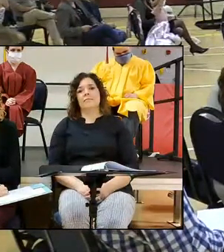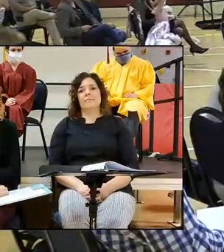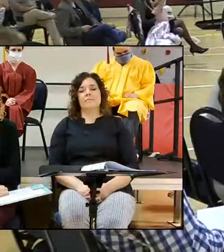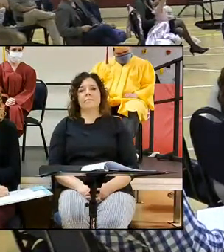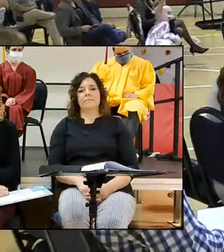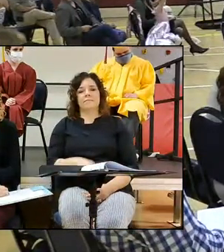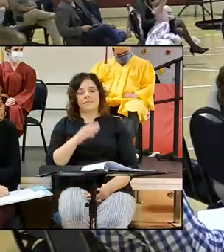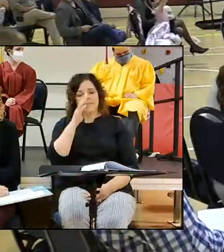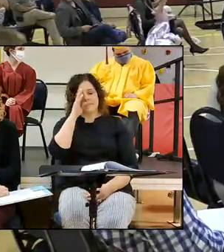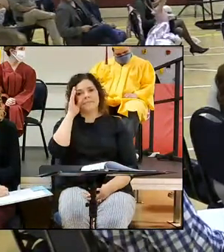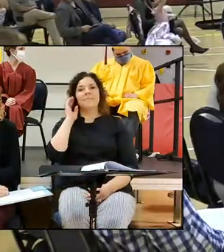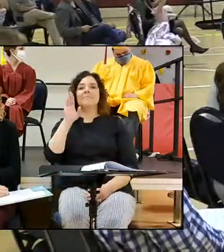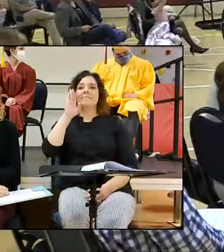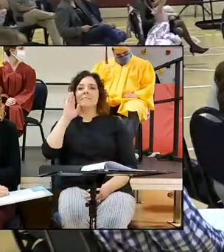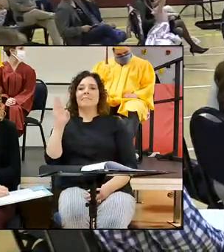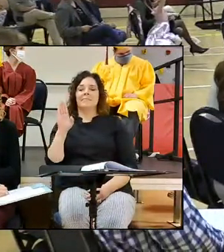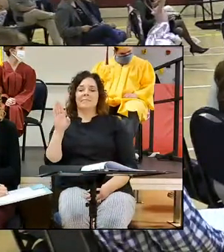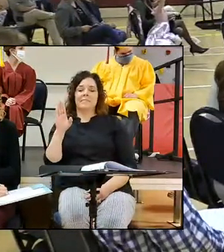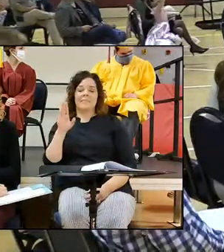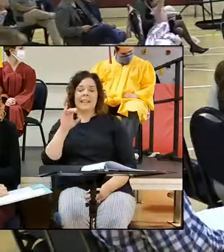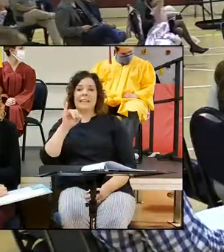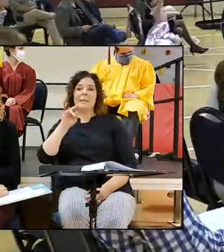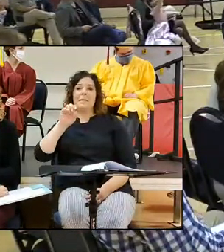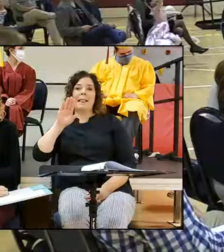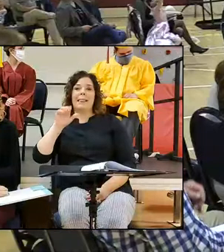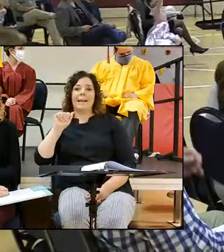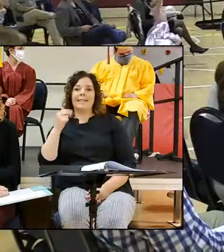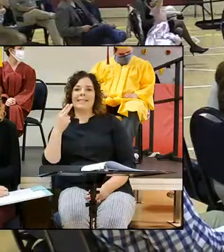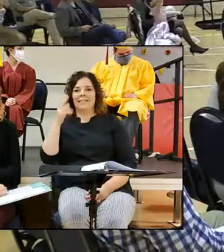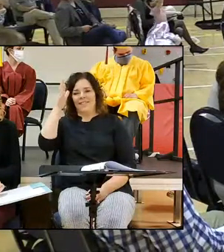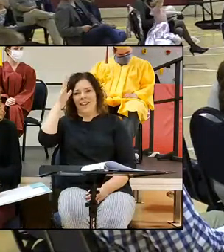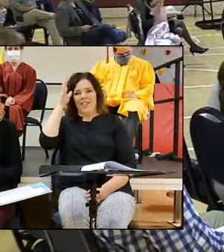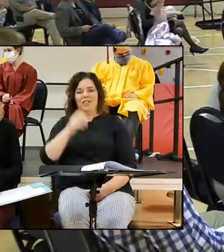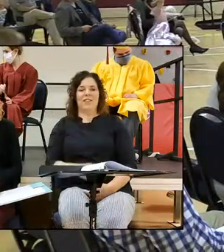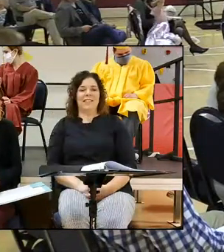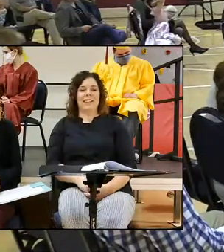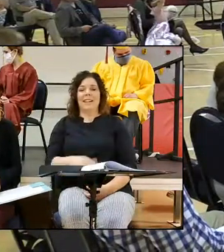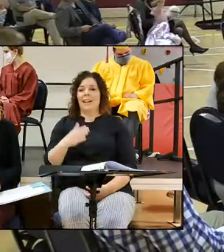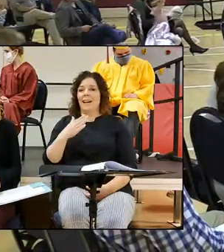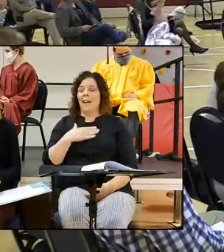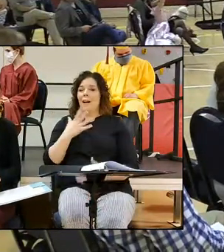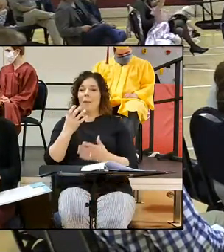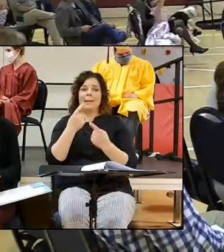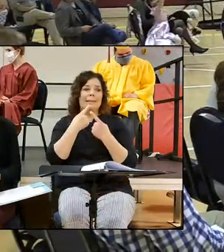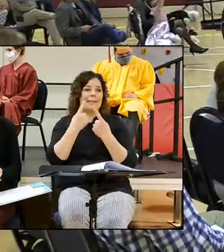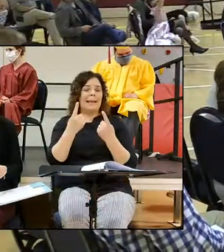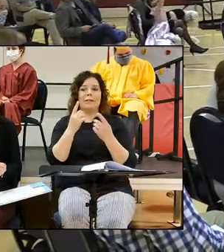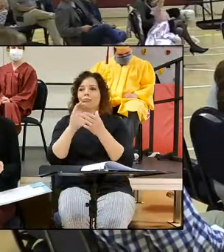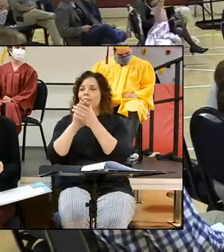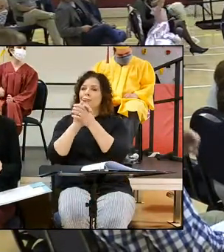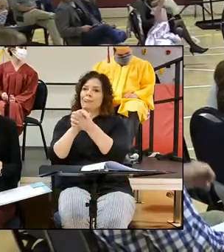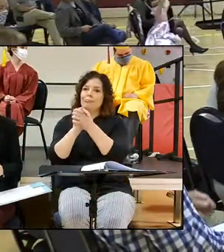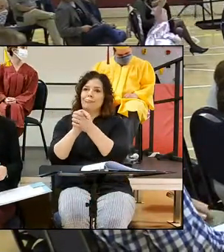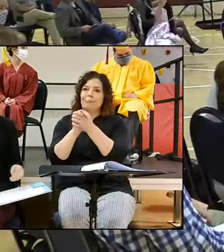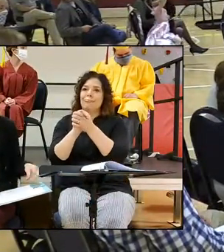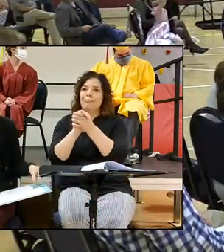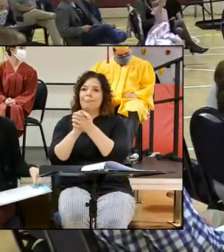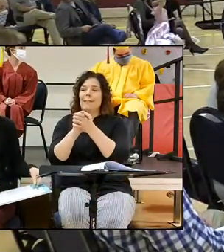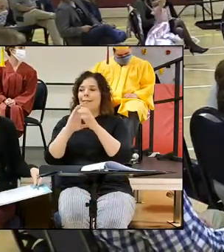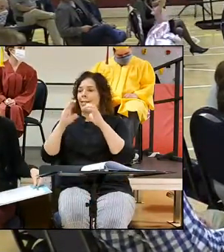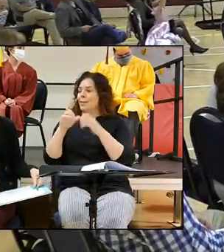And the gentleman takes the mic. Hi, I'm Stuart Gang. I'm Philip Gang's father. I just want to say congratulations, class